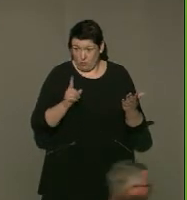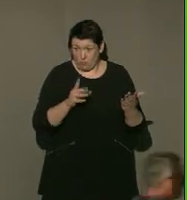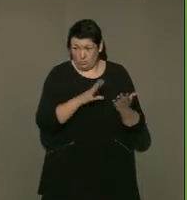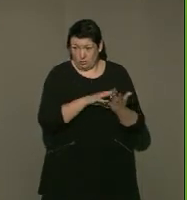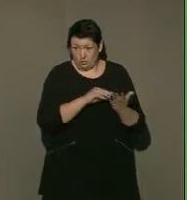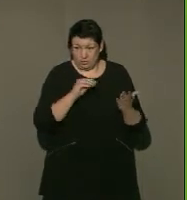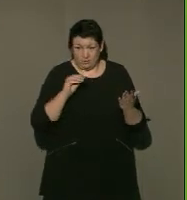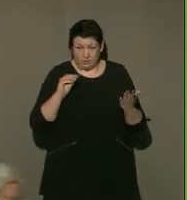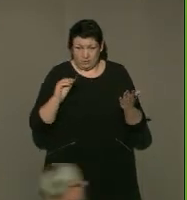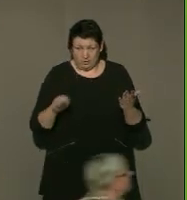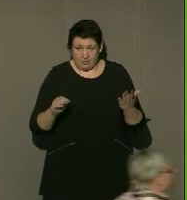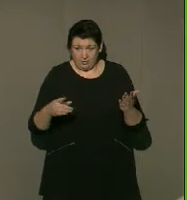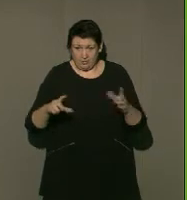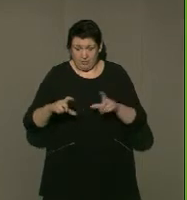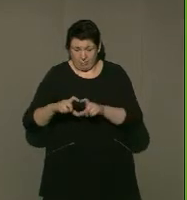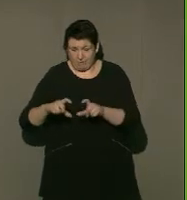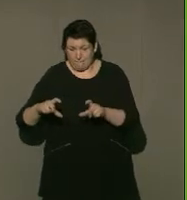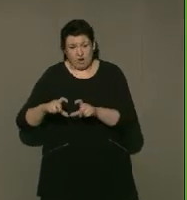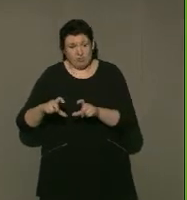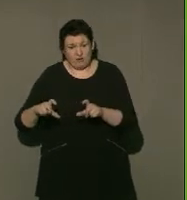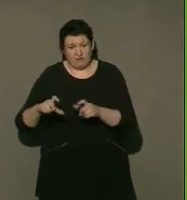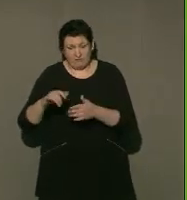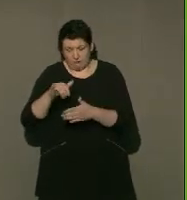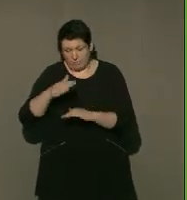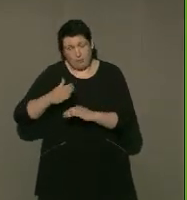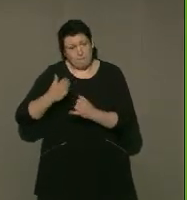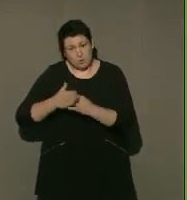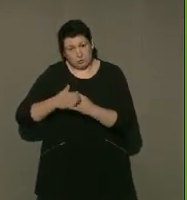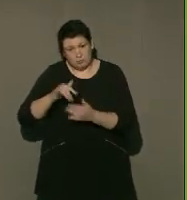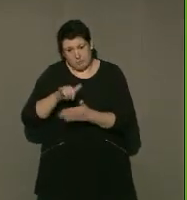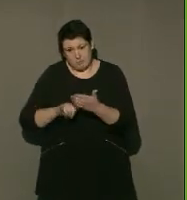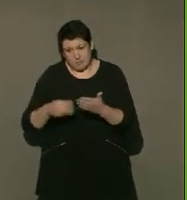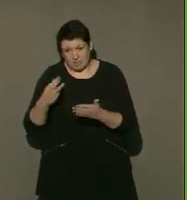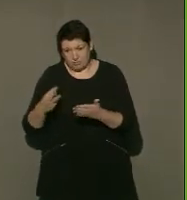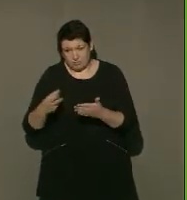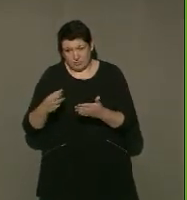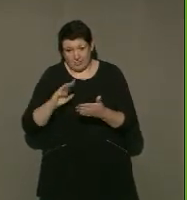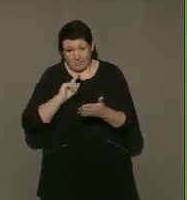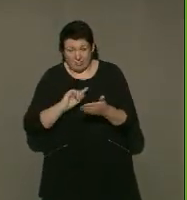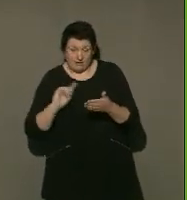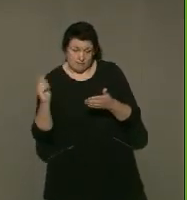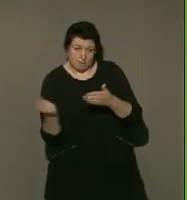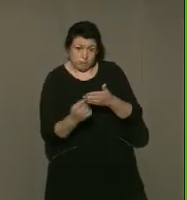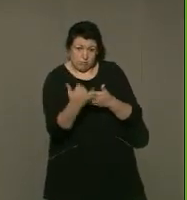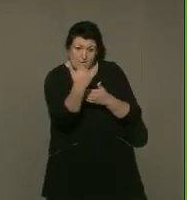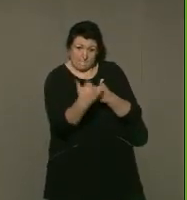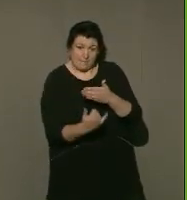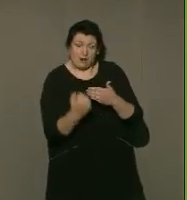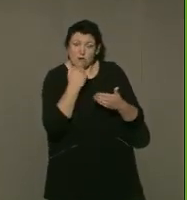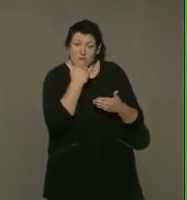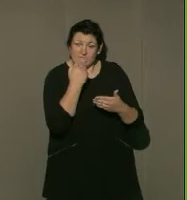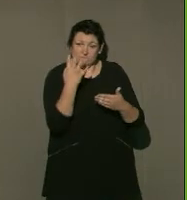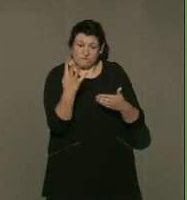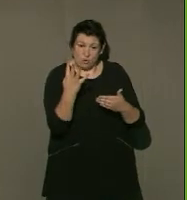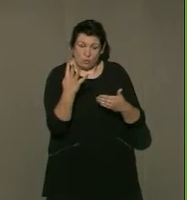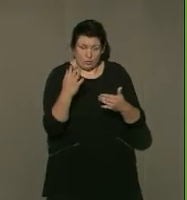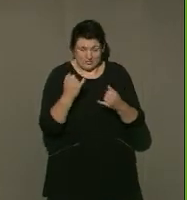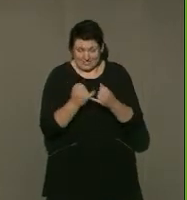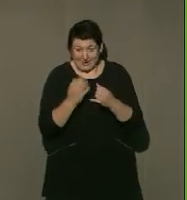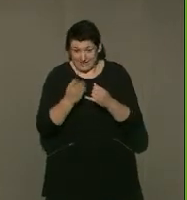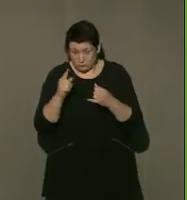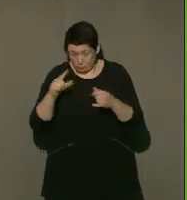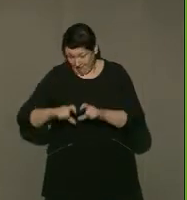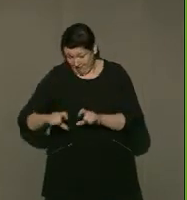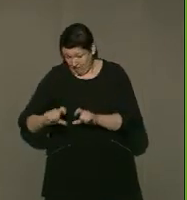the paragraph at the bottom of page 3 that continues onto the top of page 4. The last paragraph on page